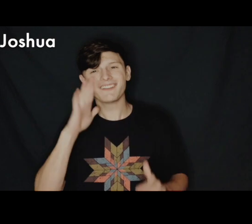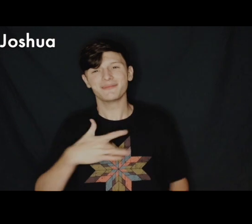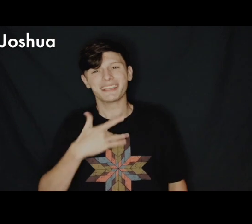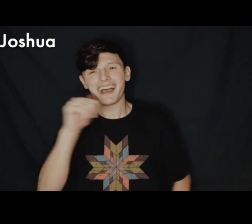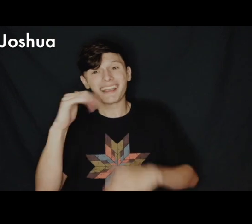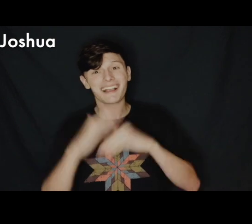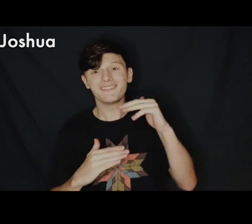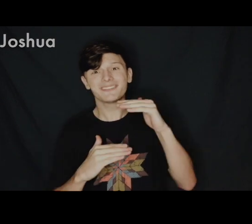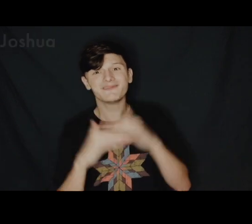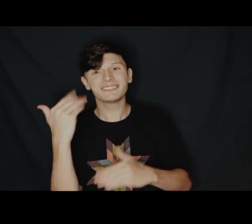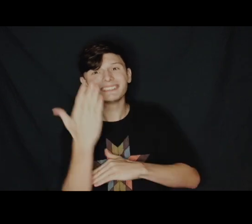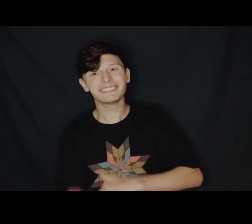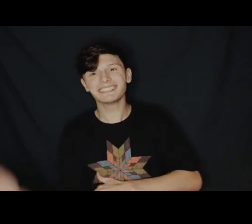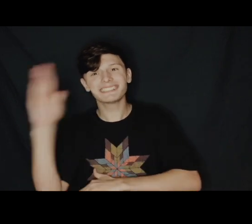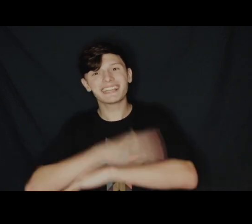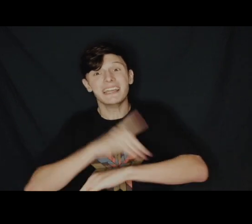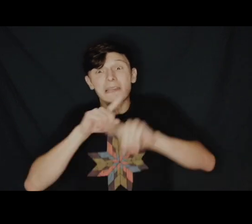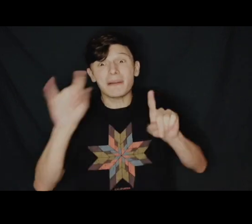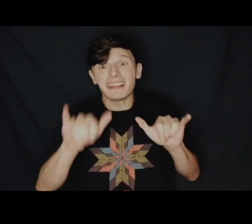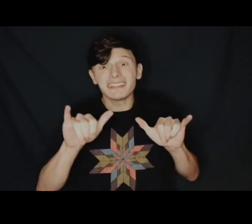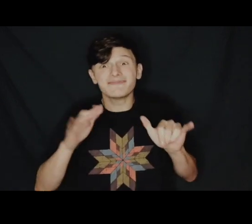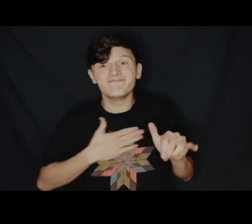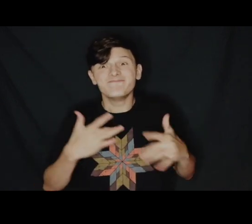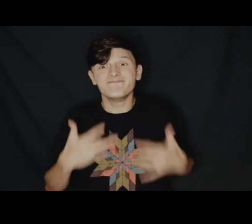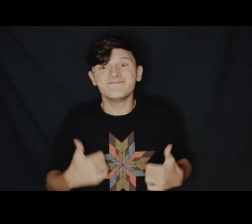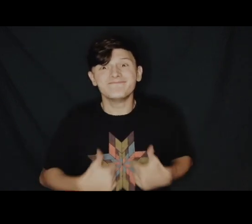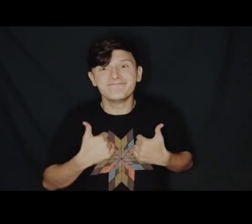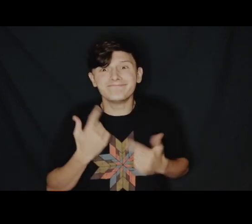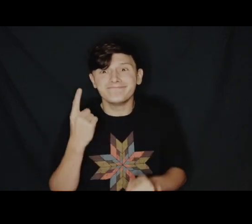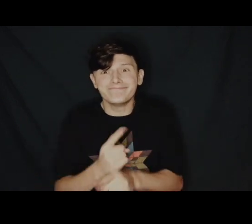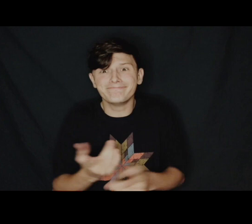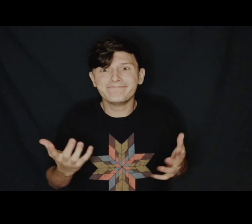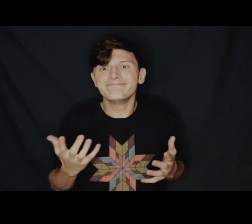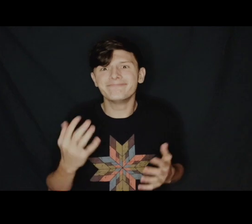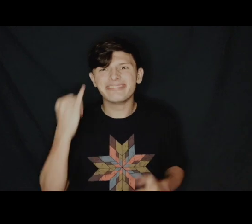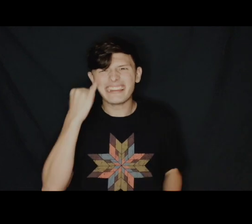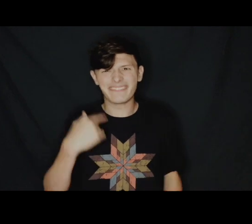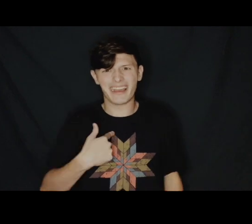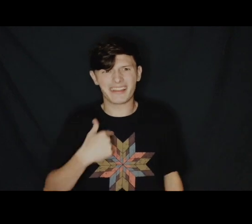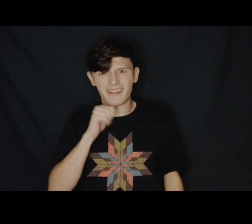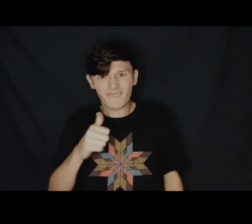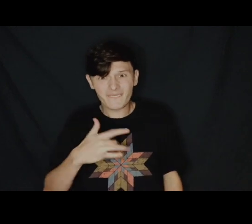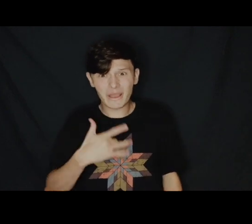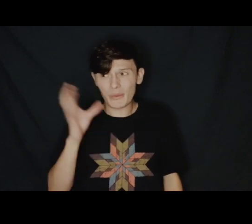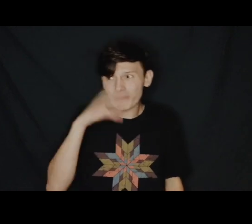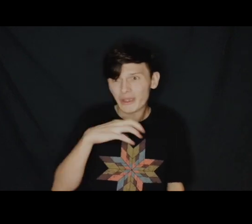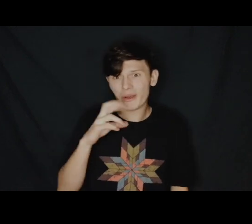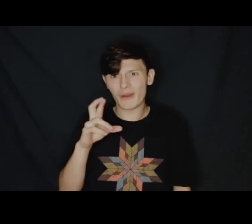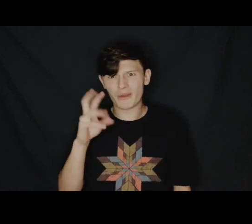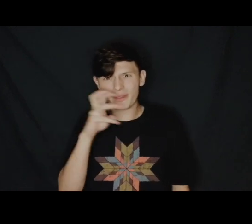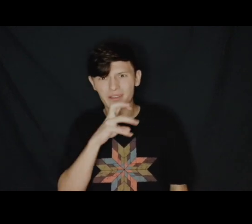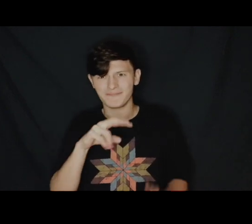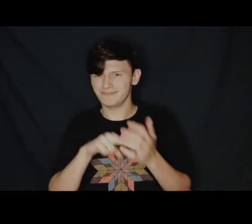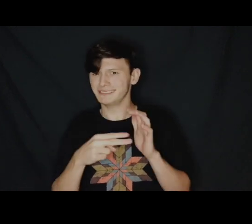means I'll be uncomfortable all day, but that really isn't such a change. If I'm not feeling weird or